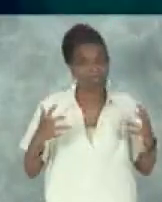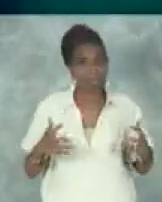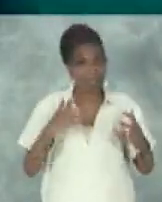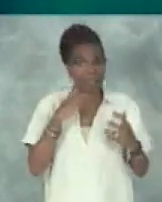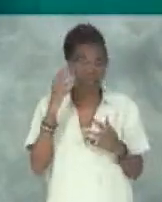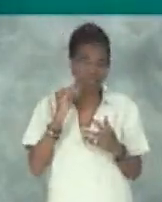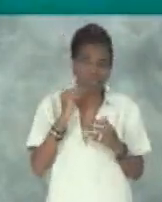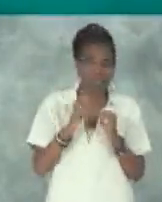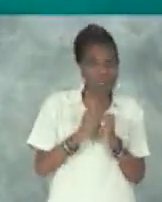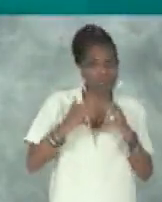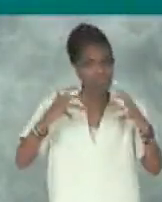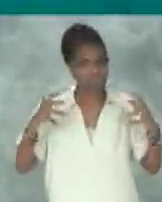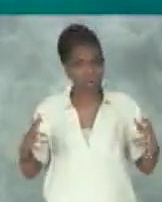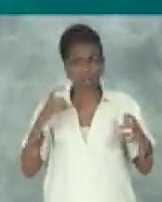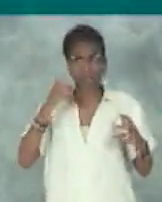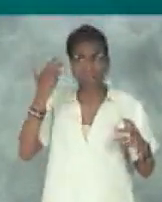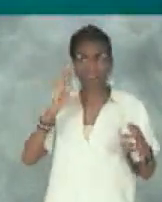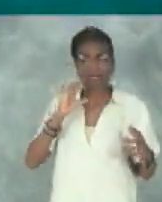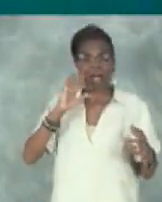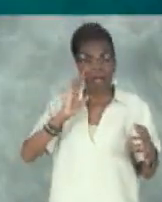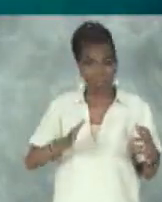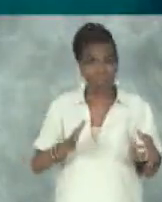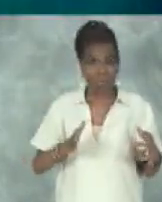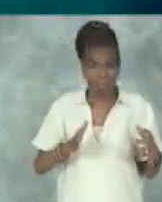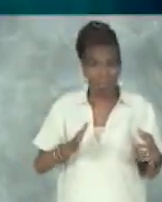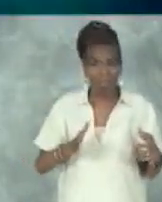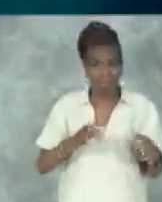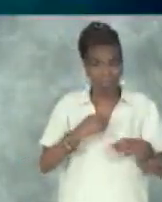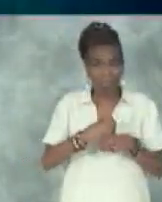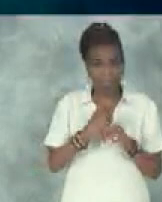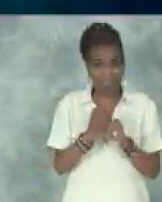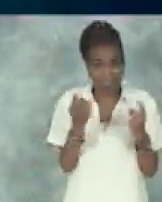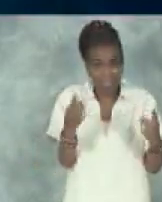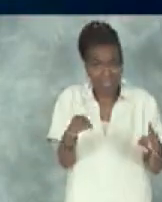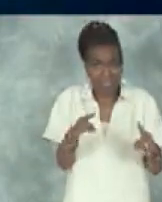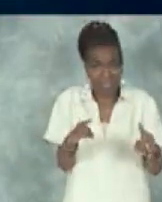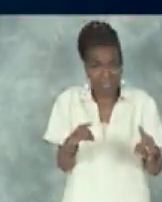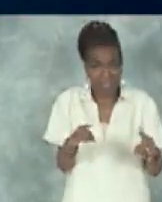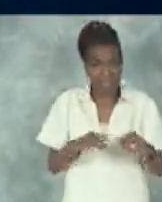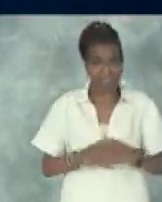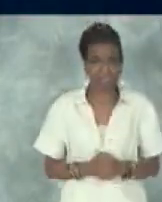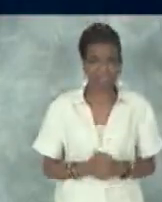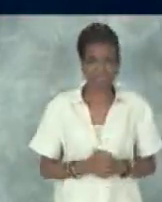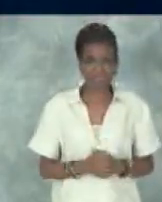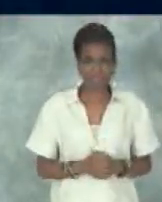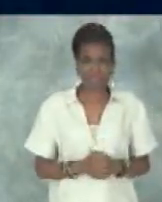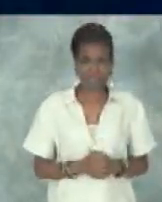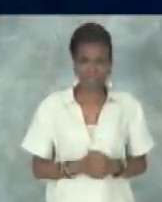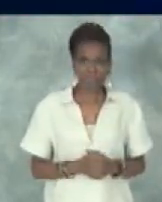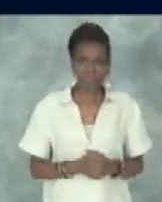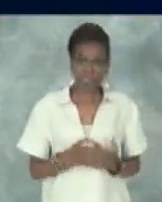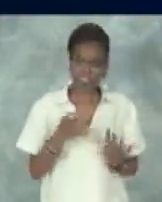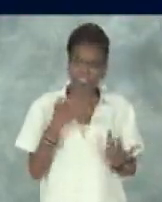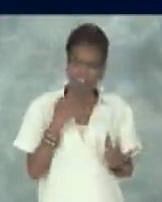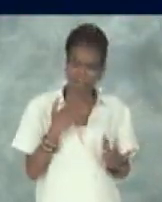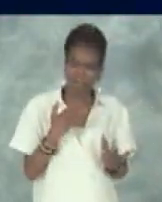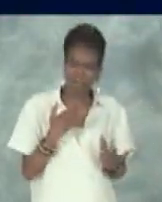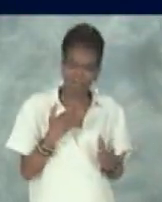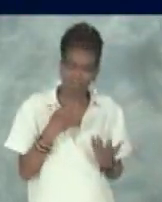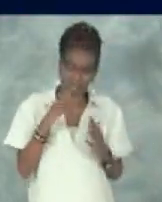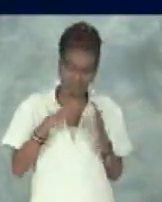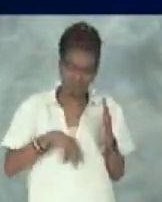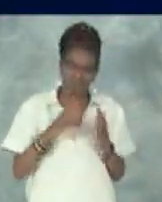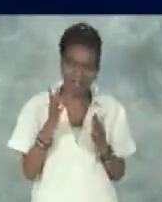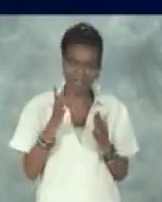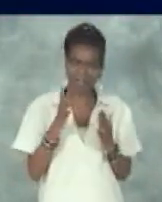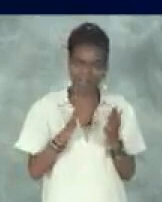experienced too much. God will bring it to pass. Well, there's a couple of things in the text. That's what Paul says.